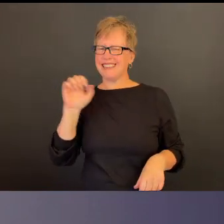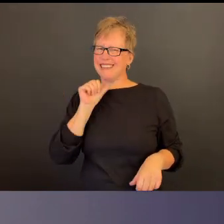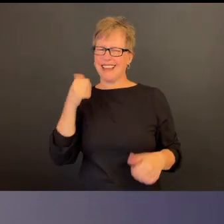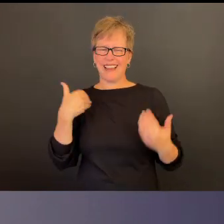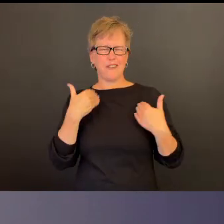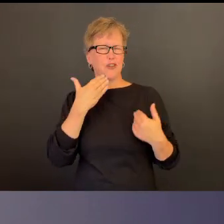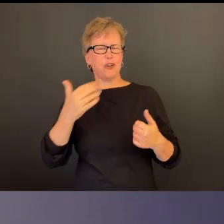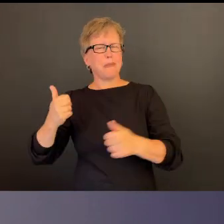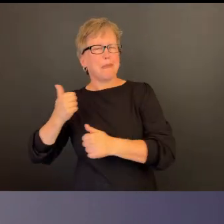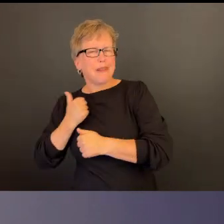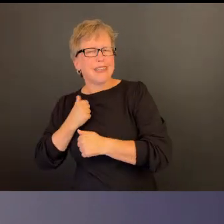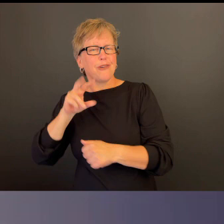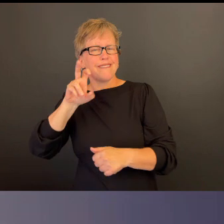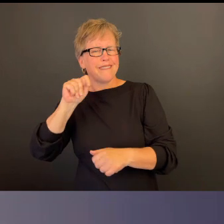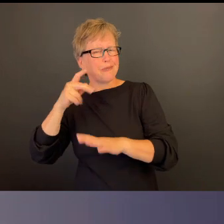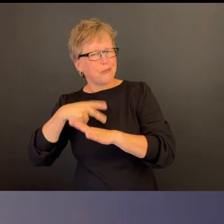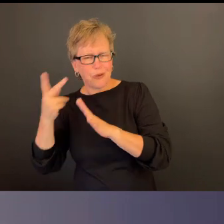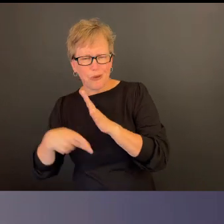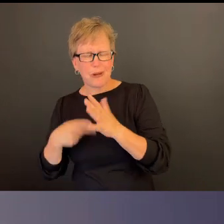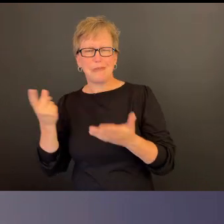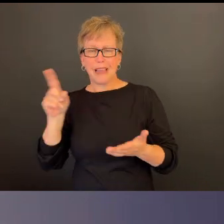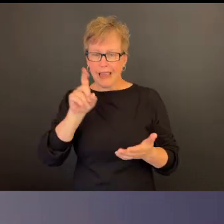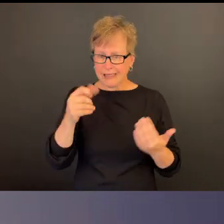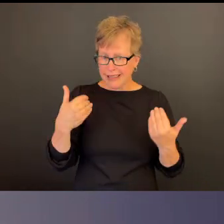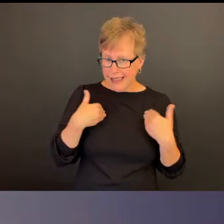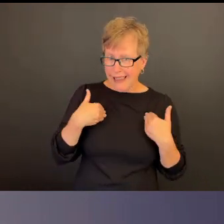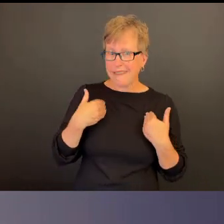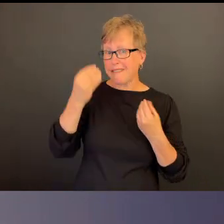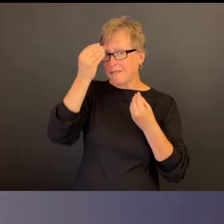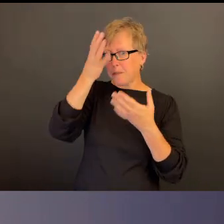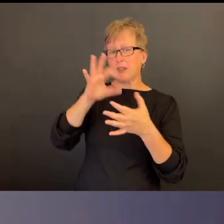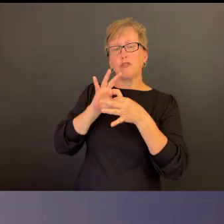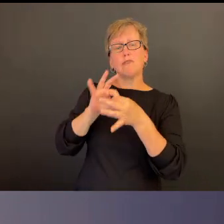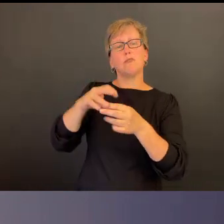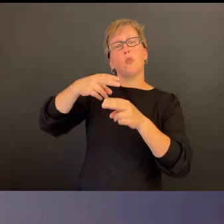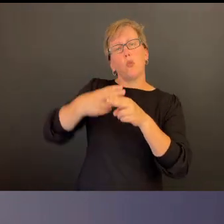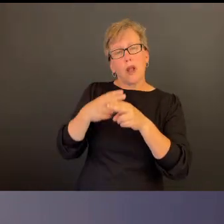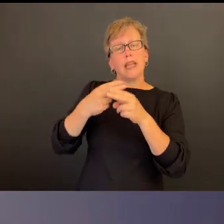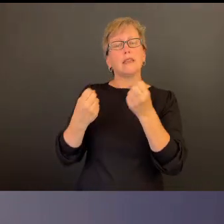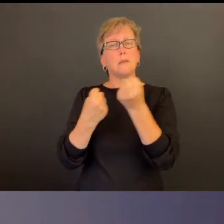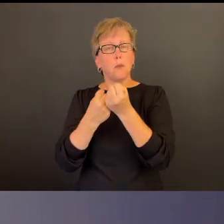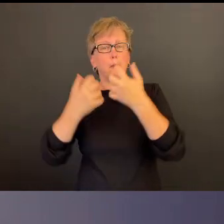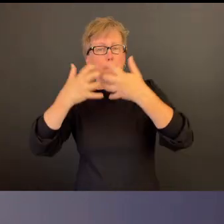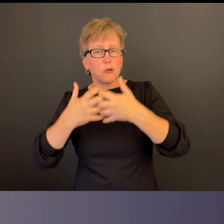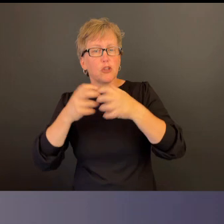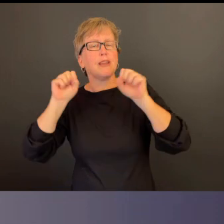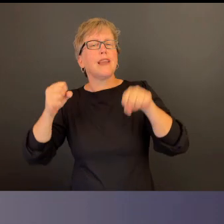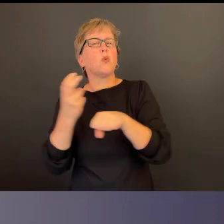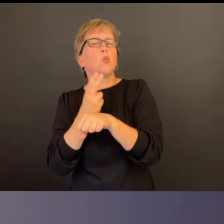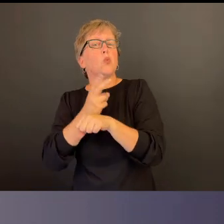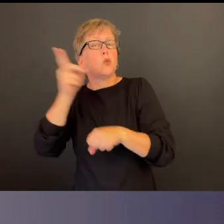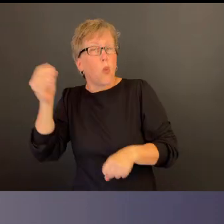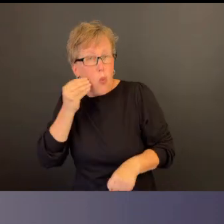into vet programs on the East Coast. And he says, do you have any information